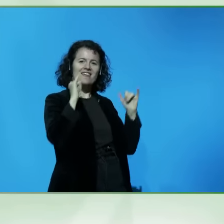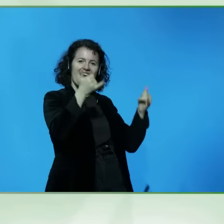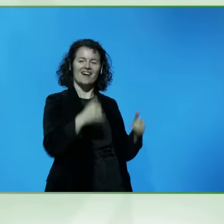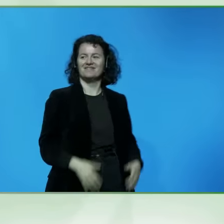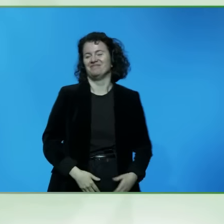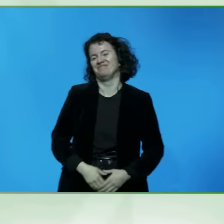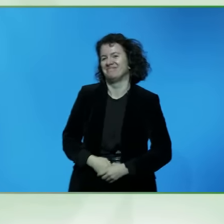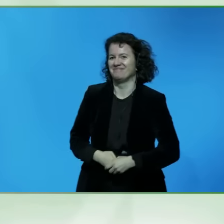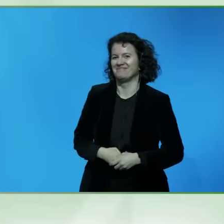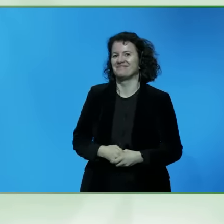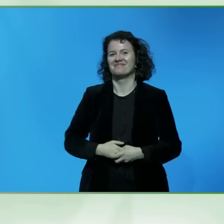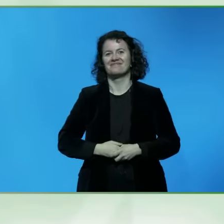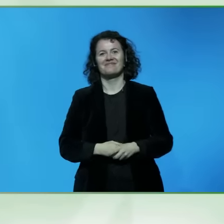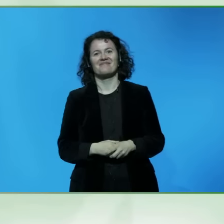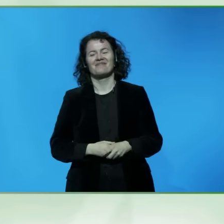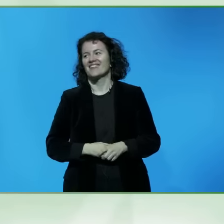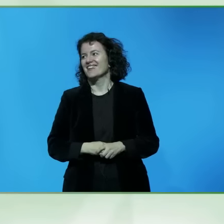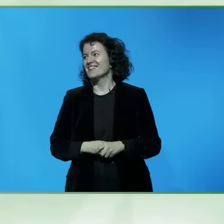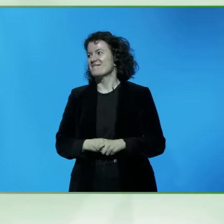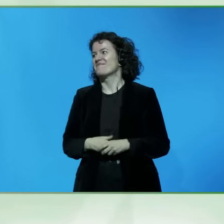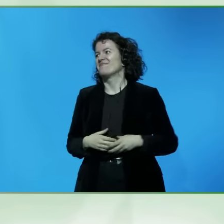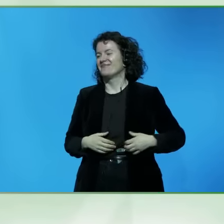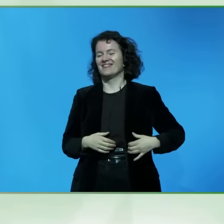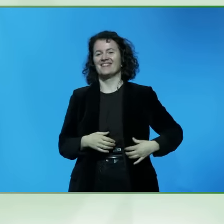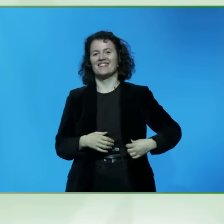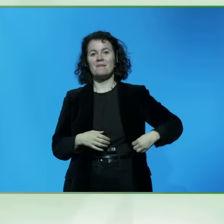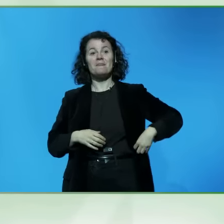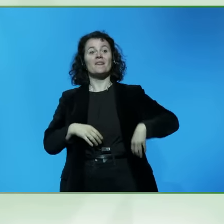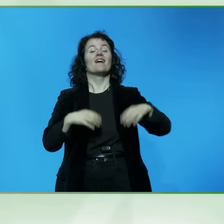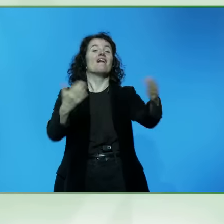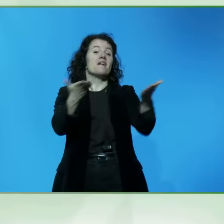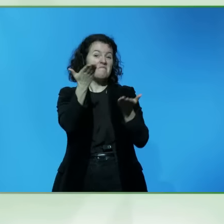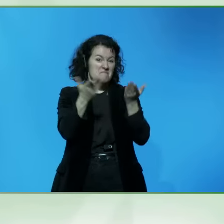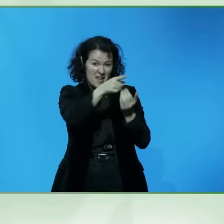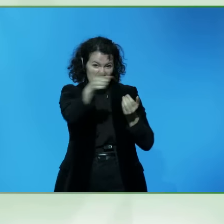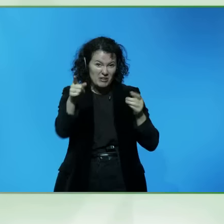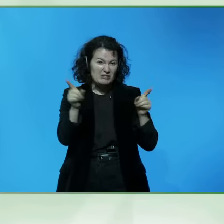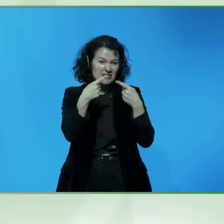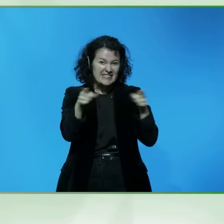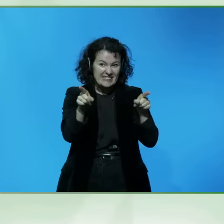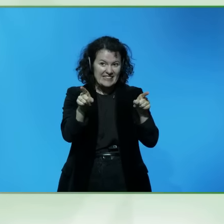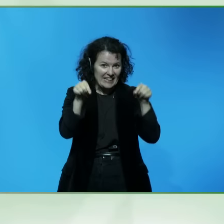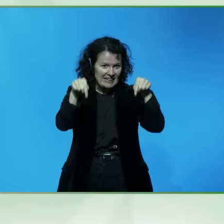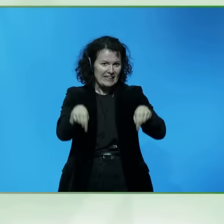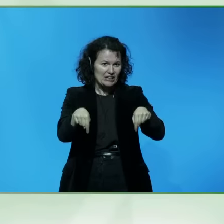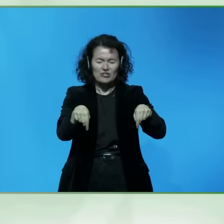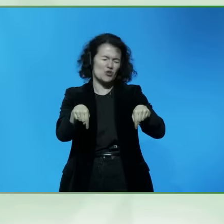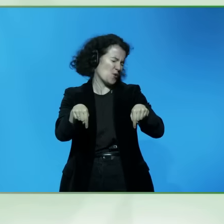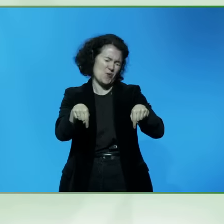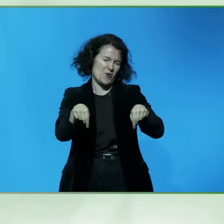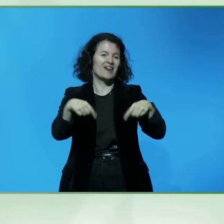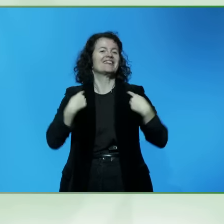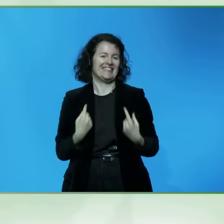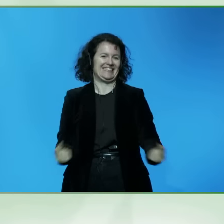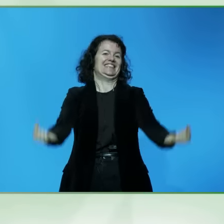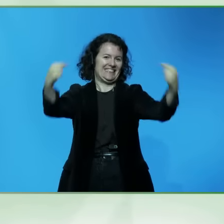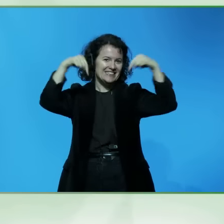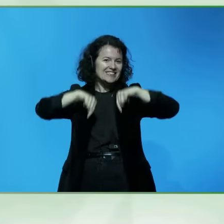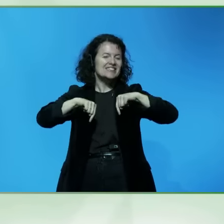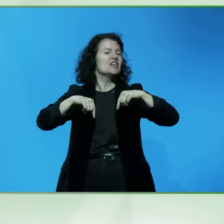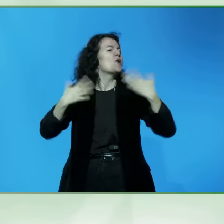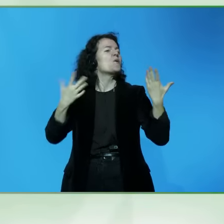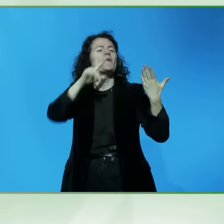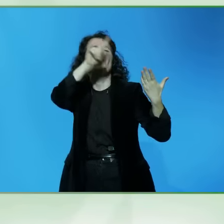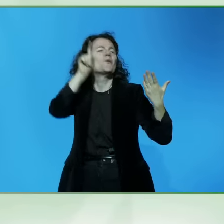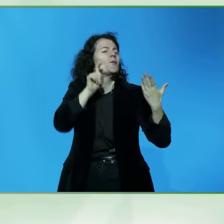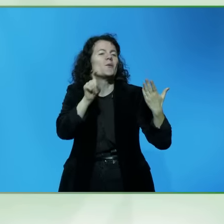Ooh, yeah. But we're not here to sing. We're here to celebrate and to work and do everything we